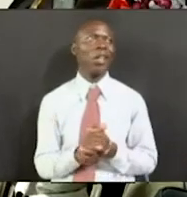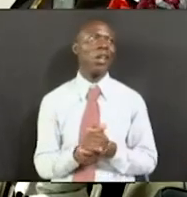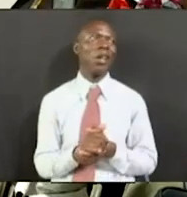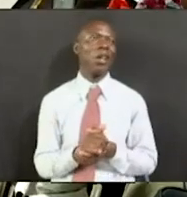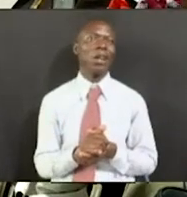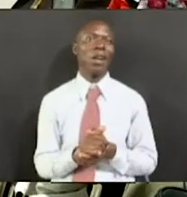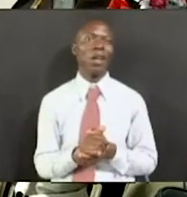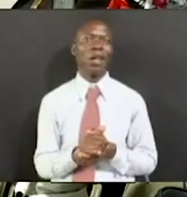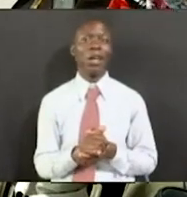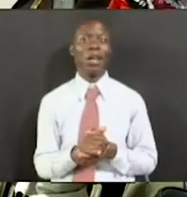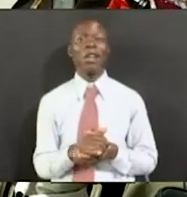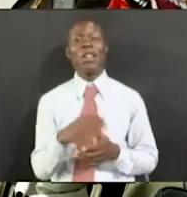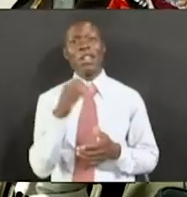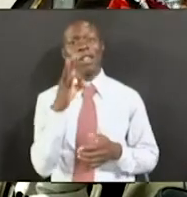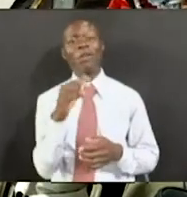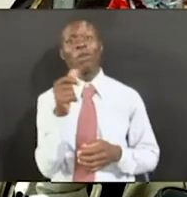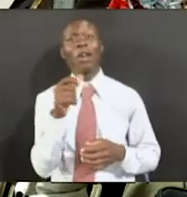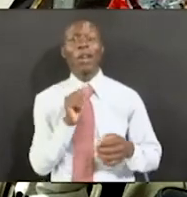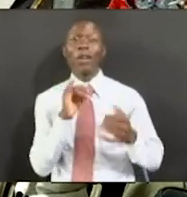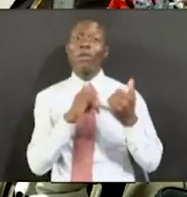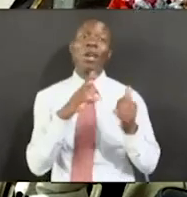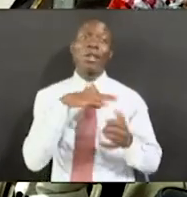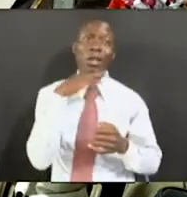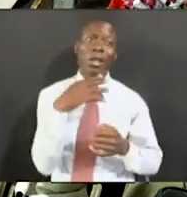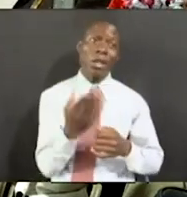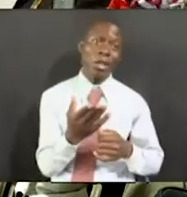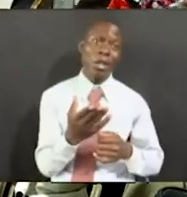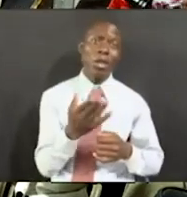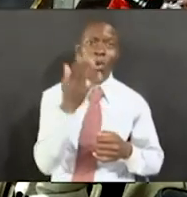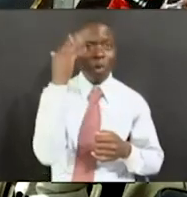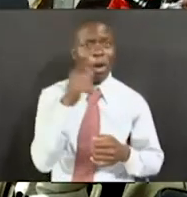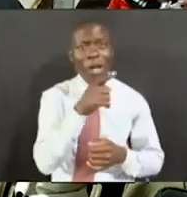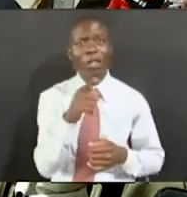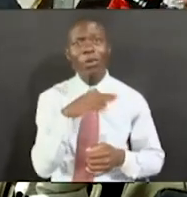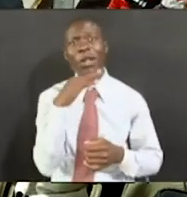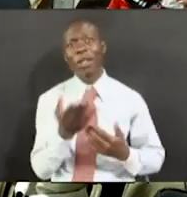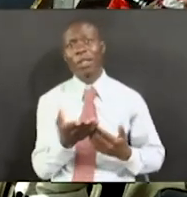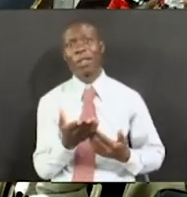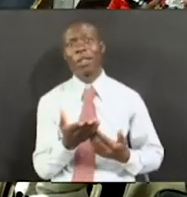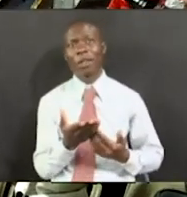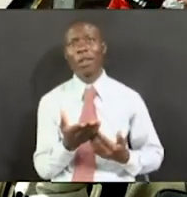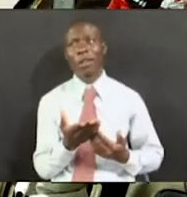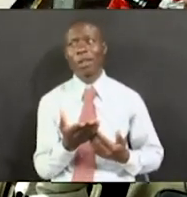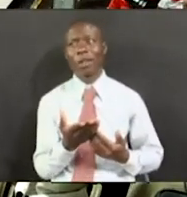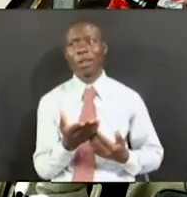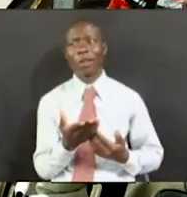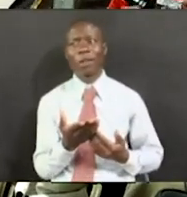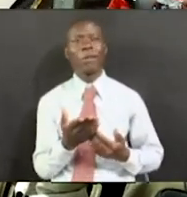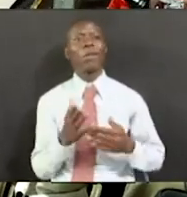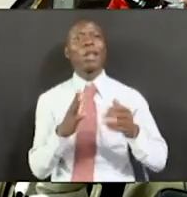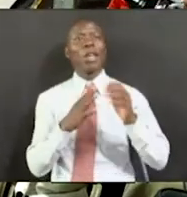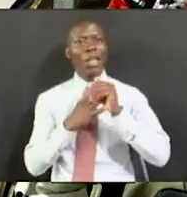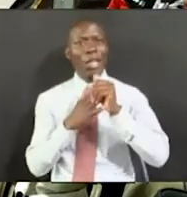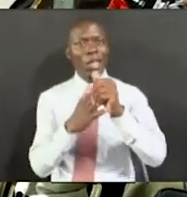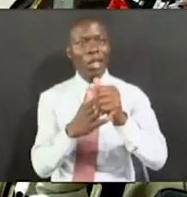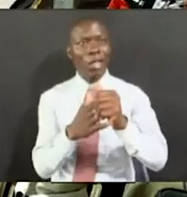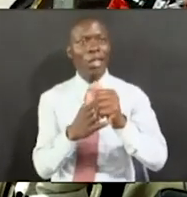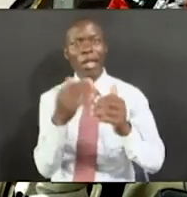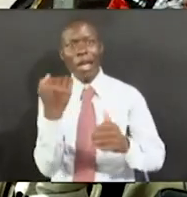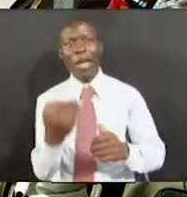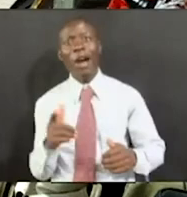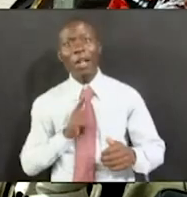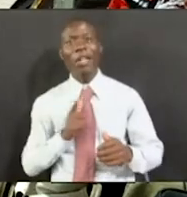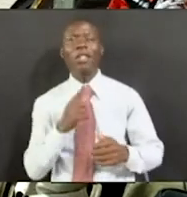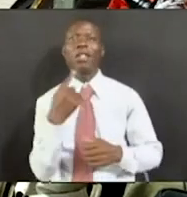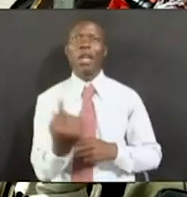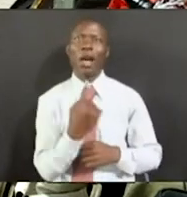Because even your age mates are dead. So when are you dying? Leave the young ladies alone. Are we together?